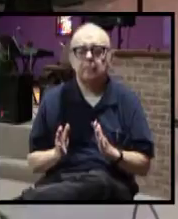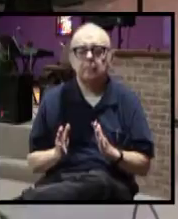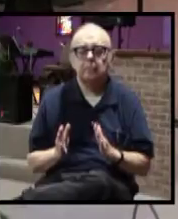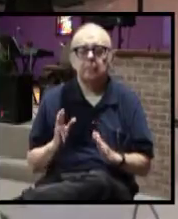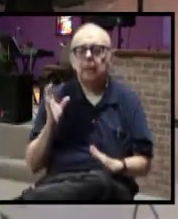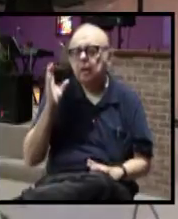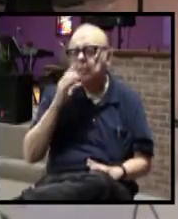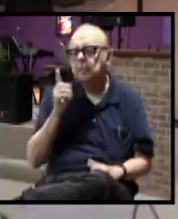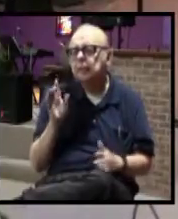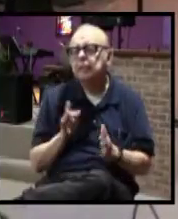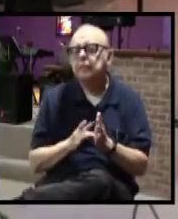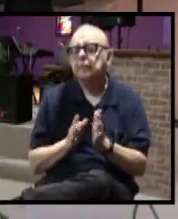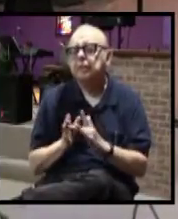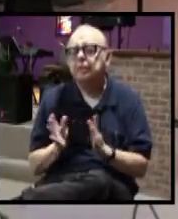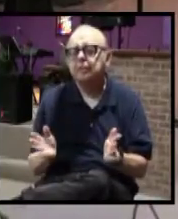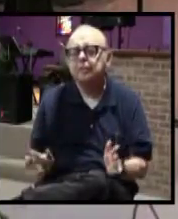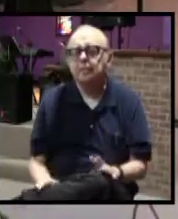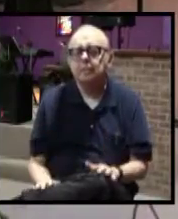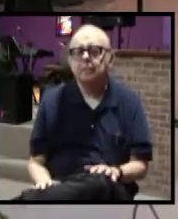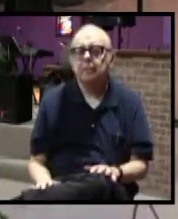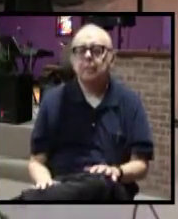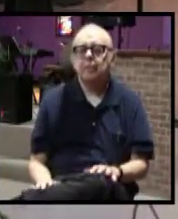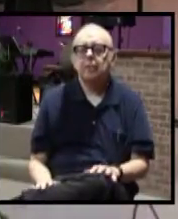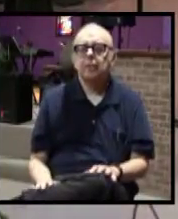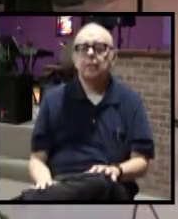the house looking for Jesus.